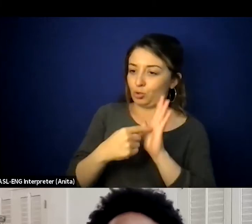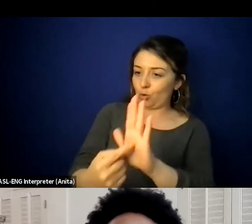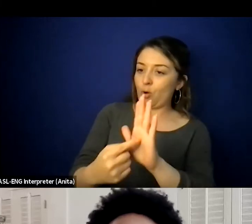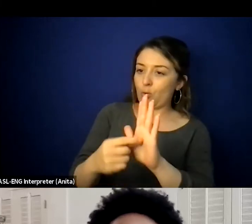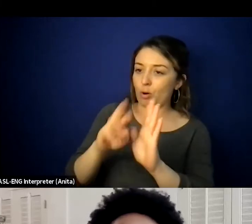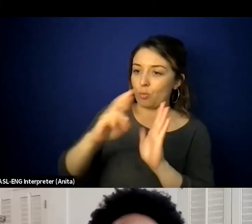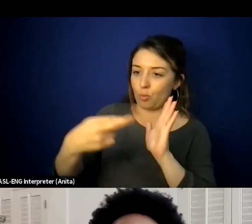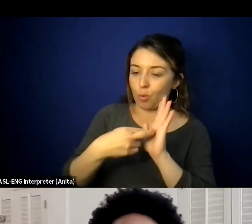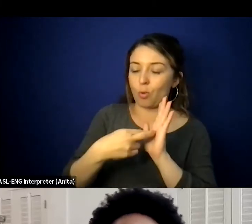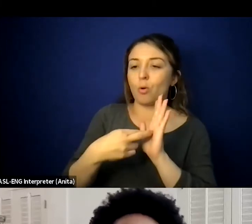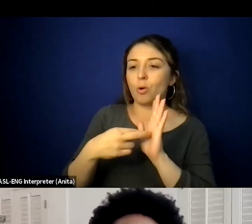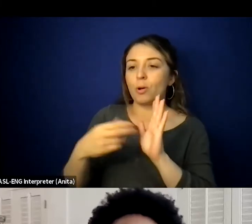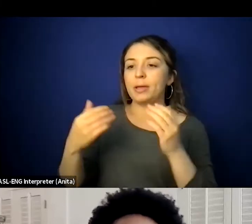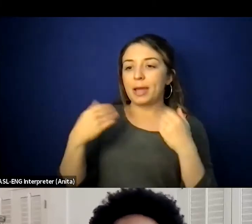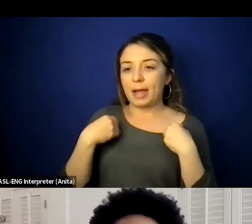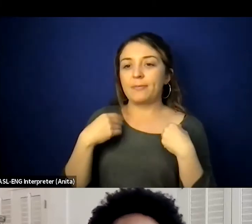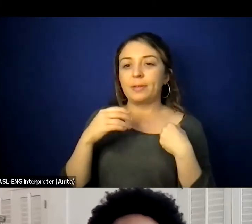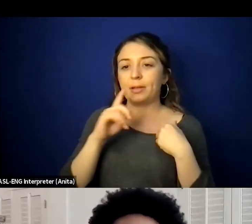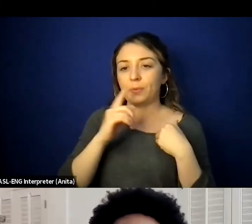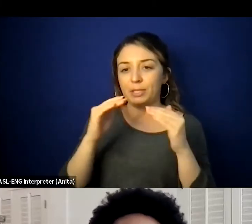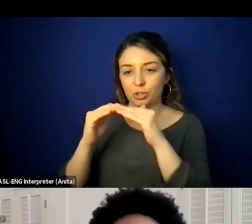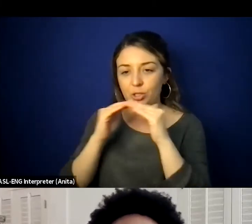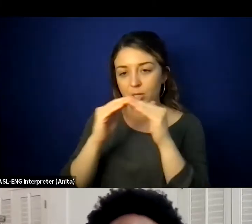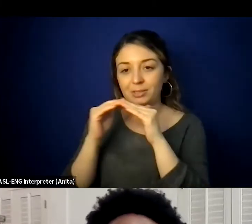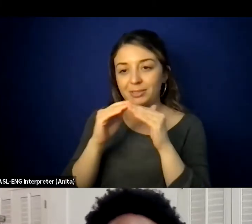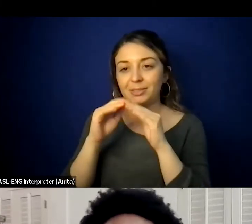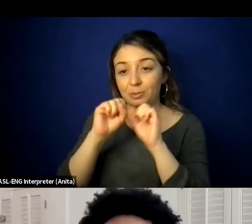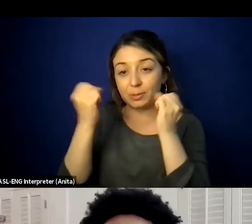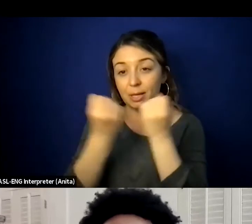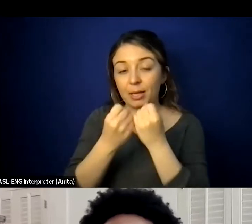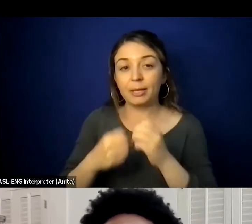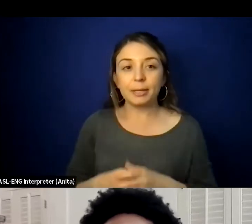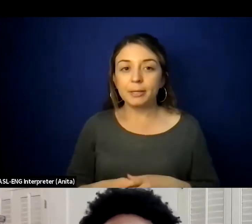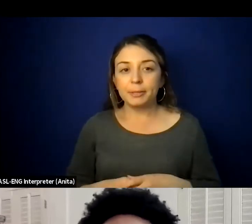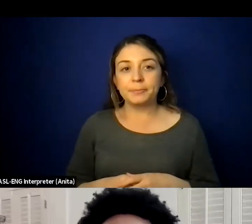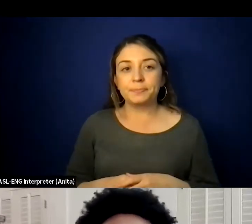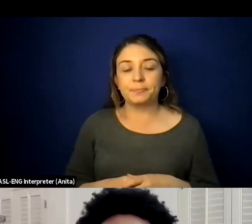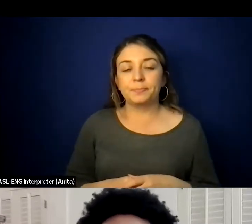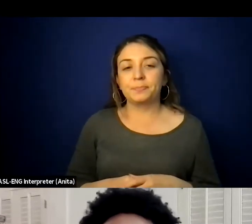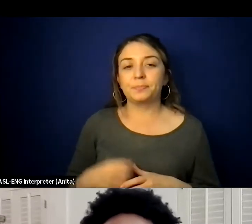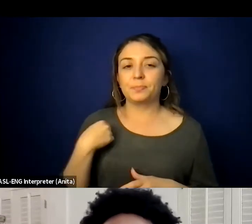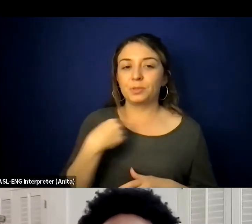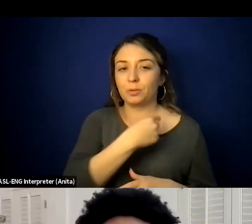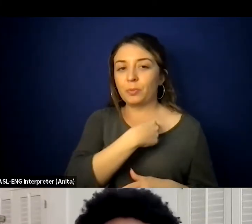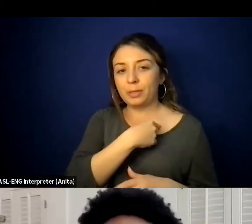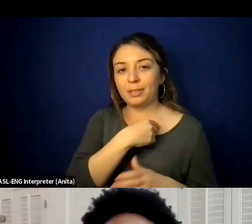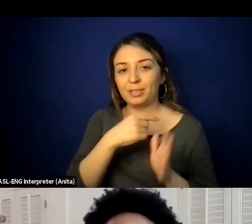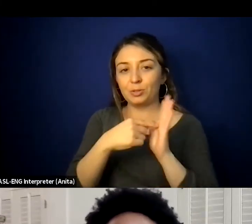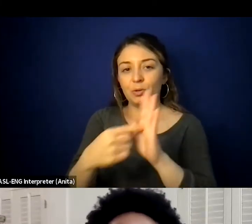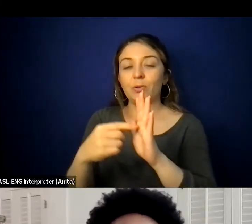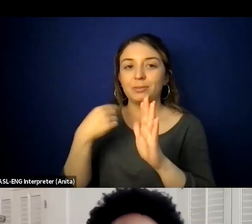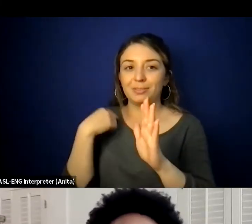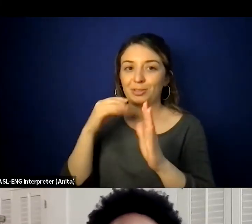in co-creating a just and pluralist society, which we define as a community that is